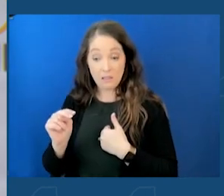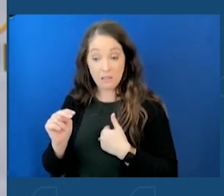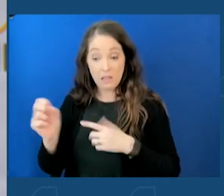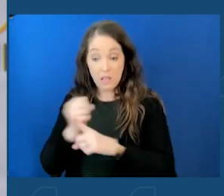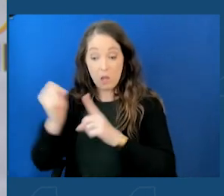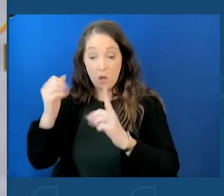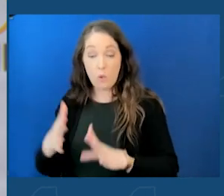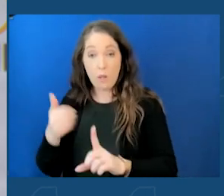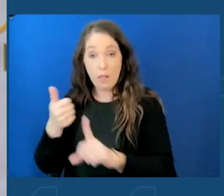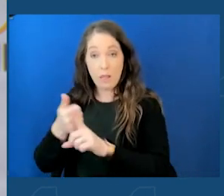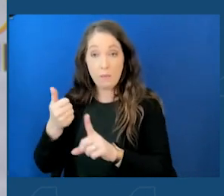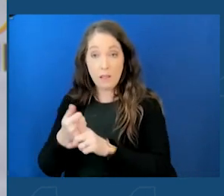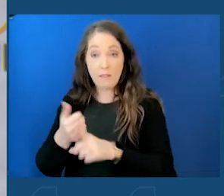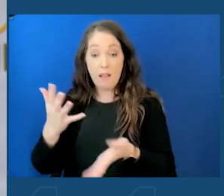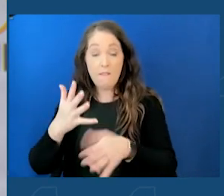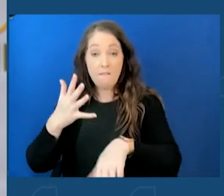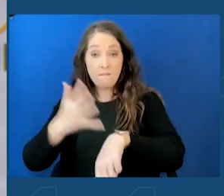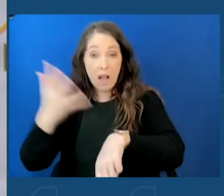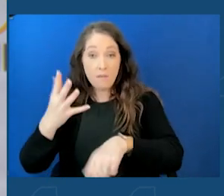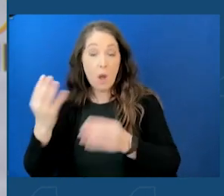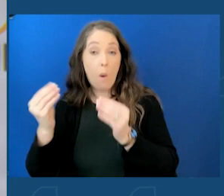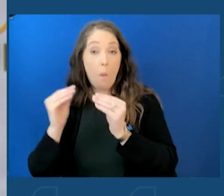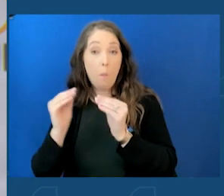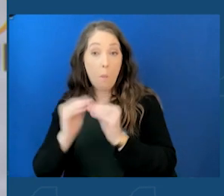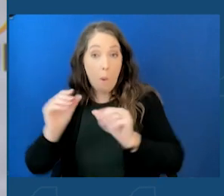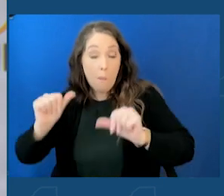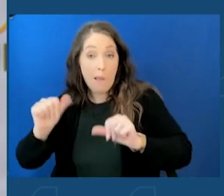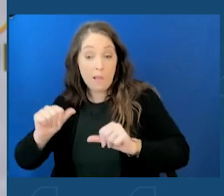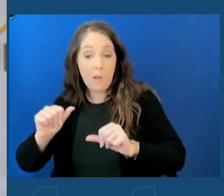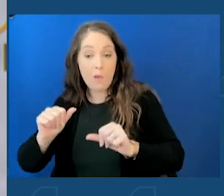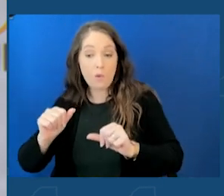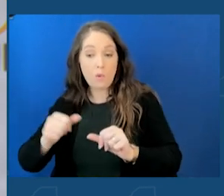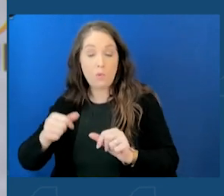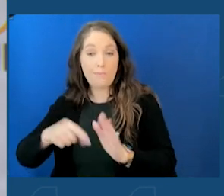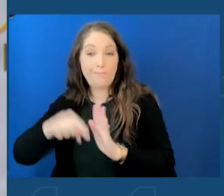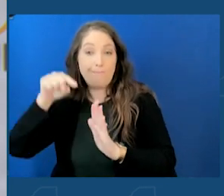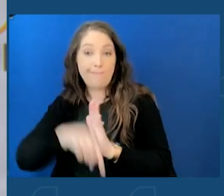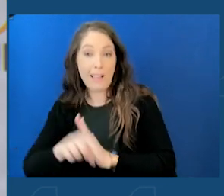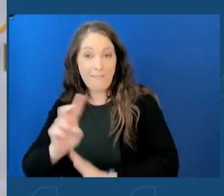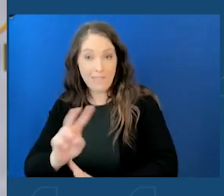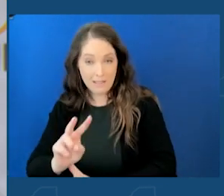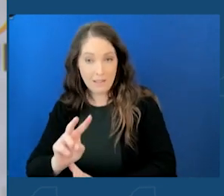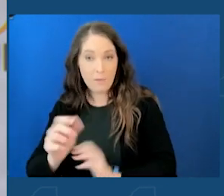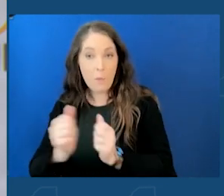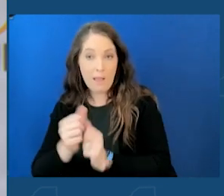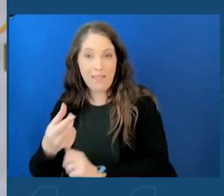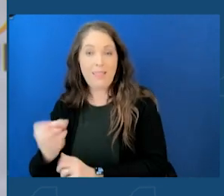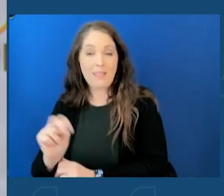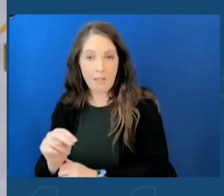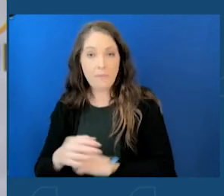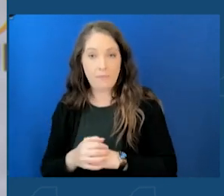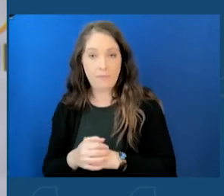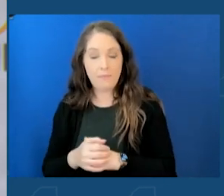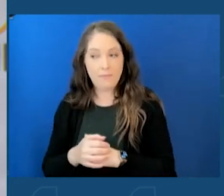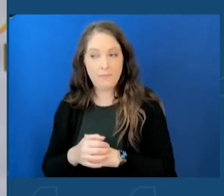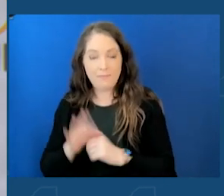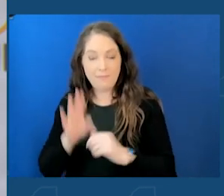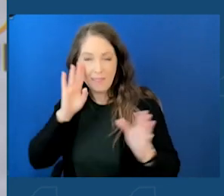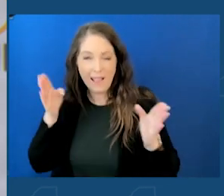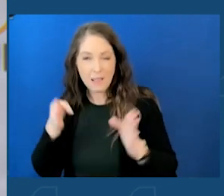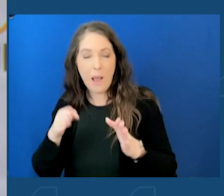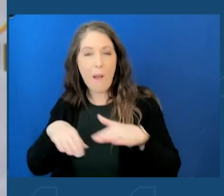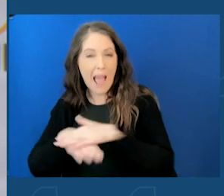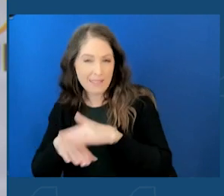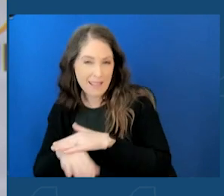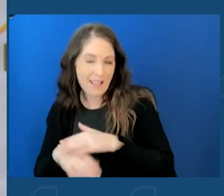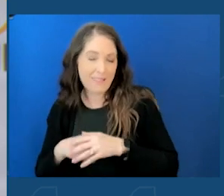kill their victims with a gun. And so it's about access. It's about access. In the heat of anger, whether you're in a home or